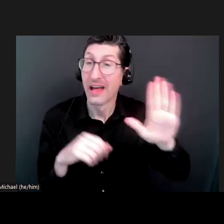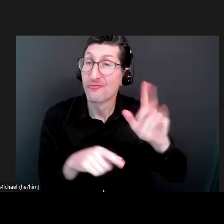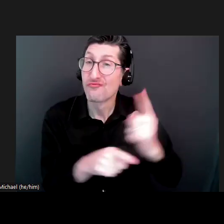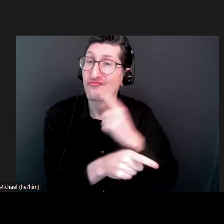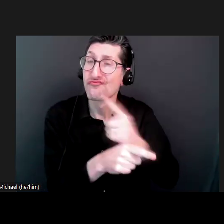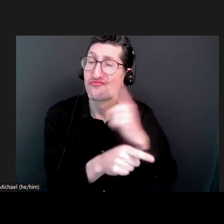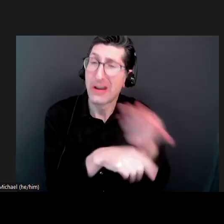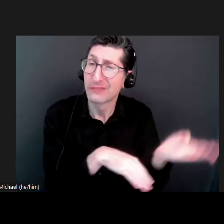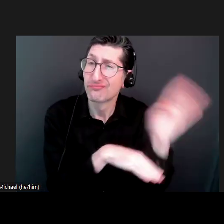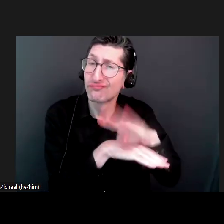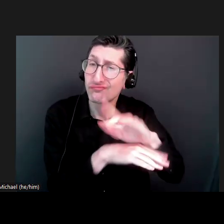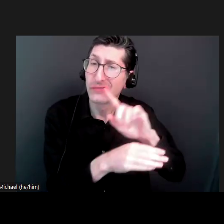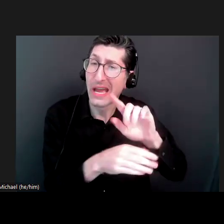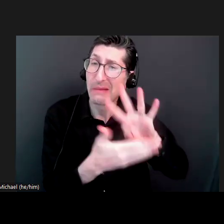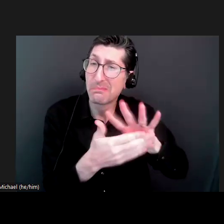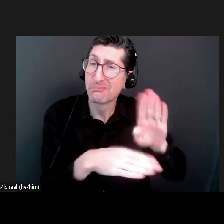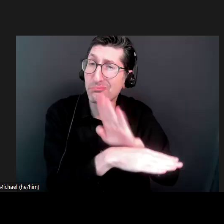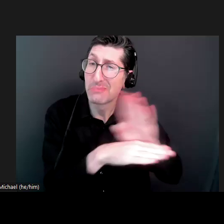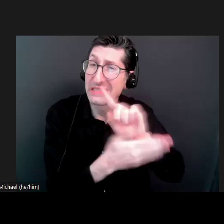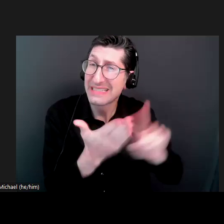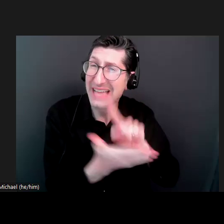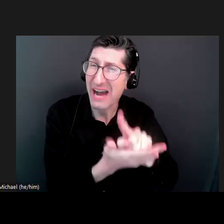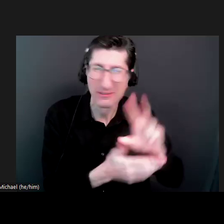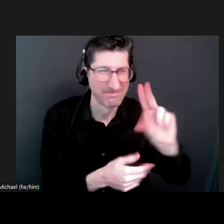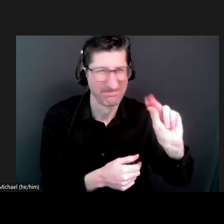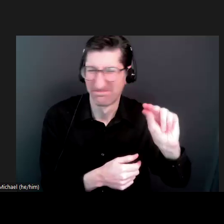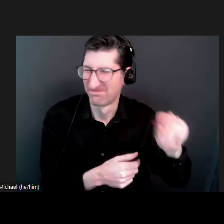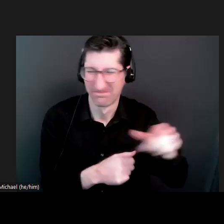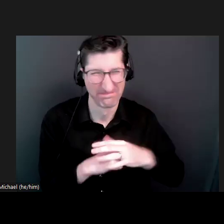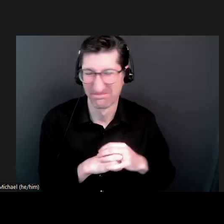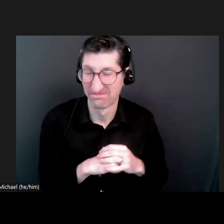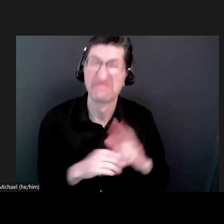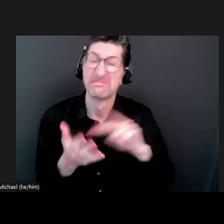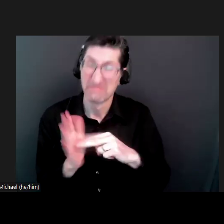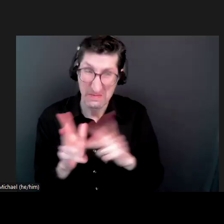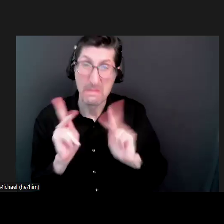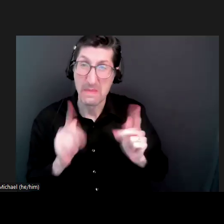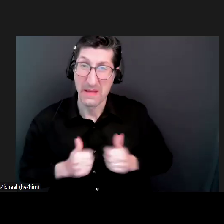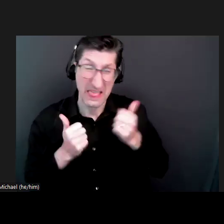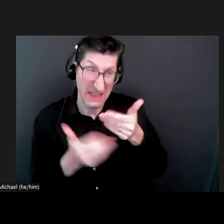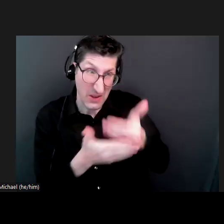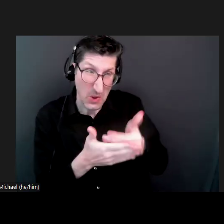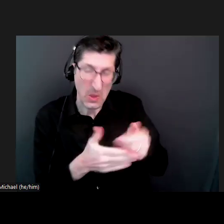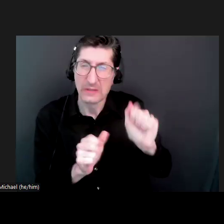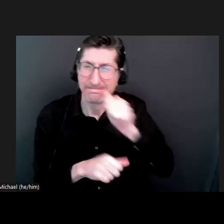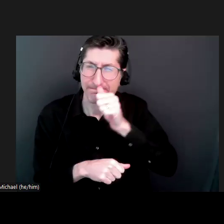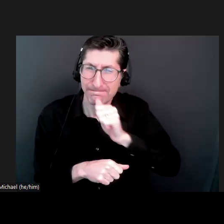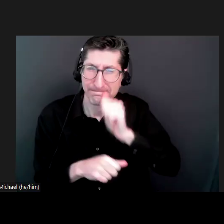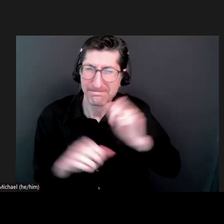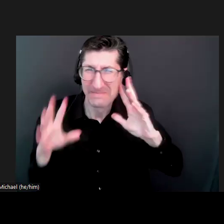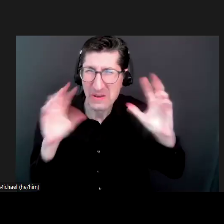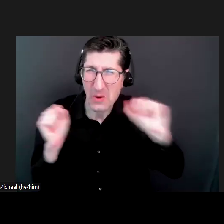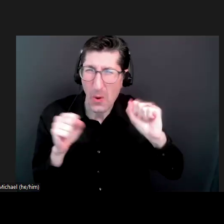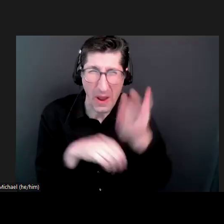hours, so the residents have to tolerate this at all hours of the morning and